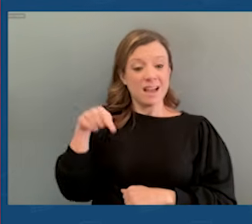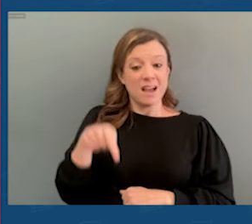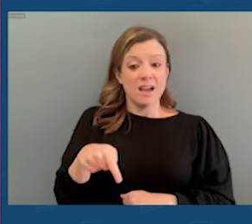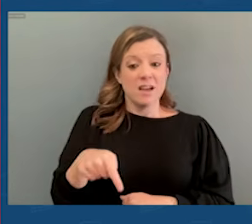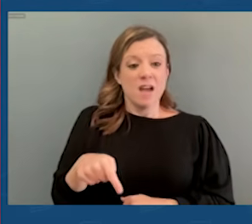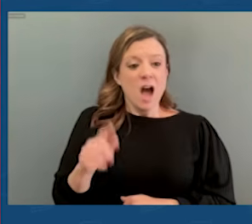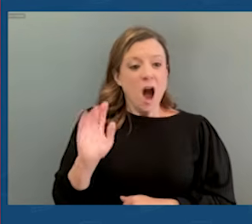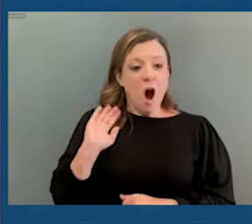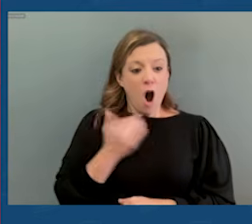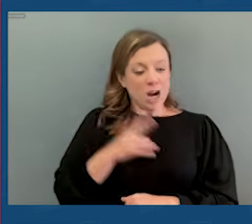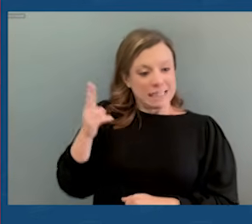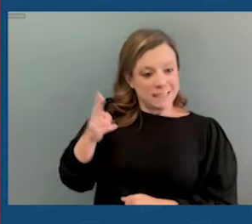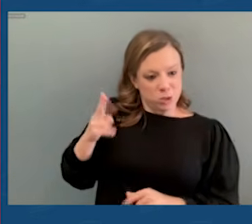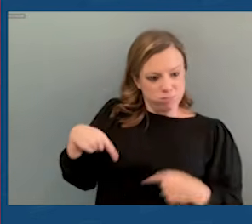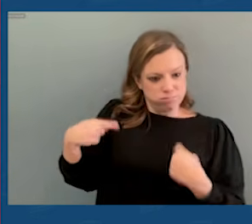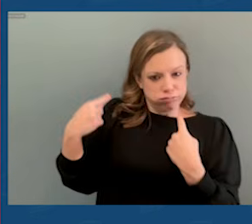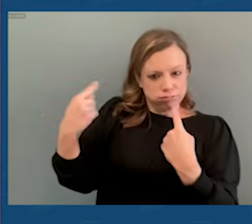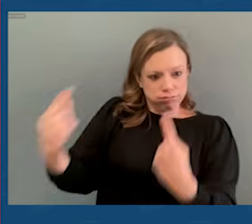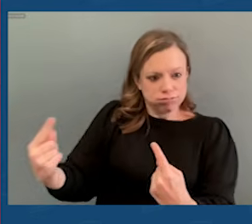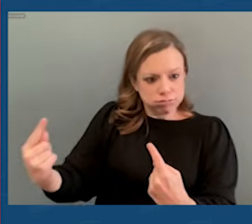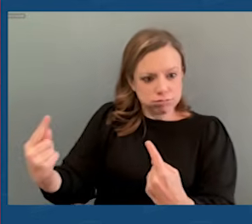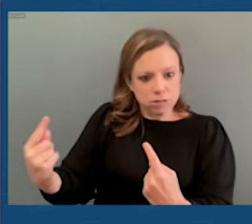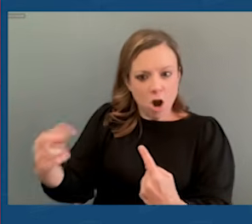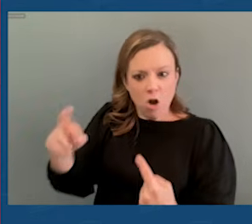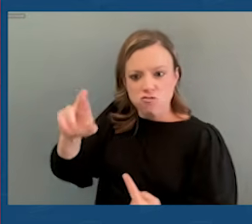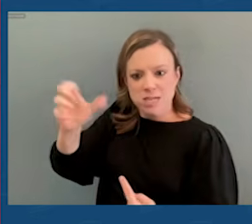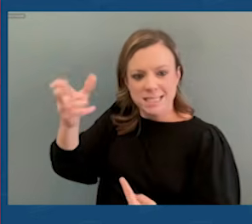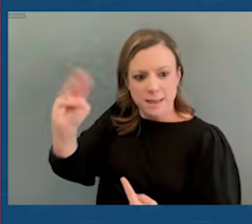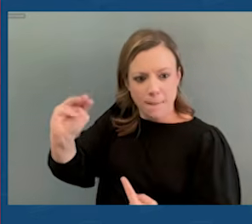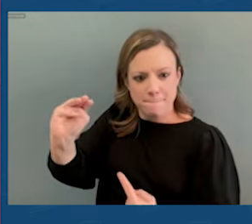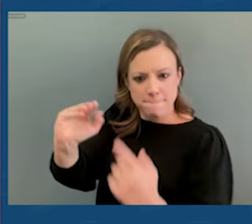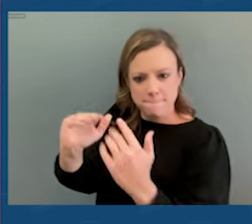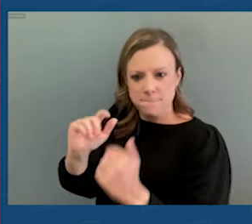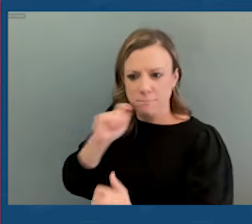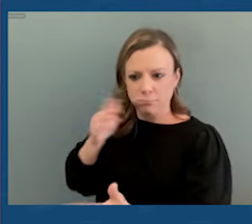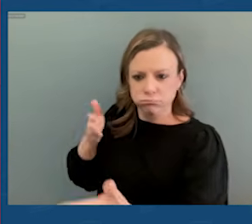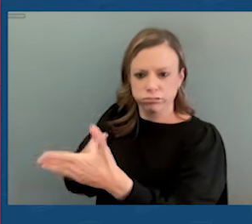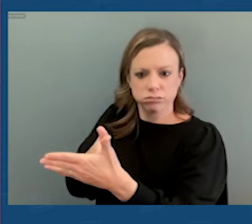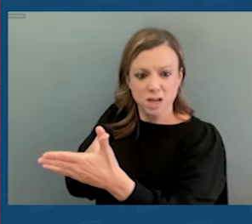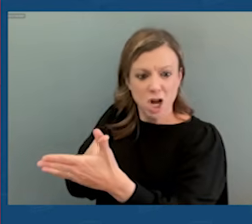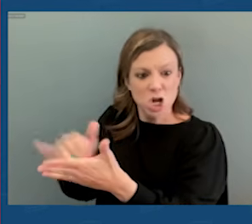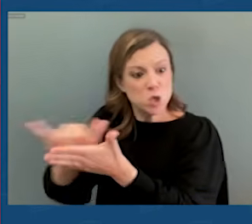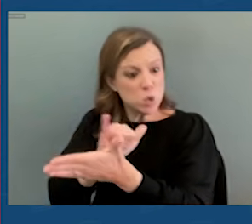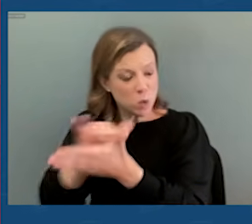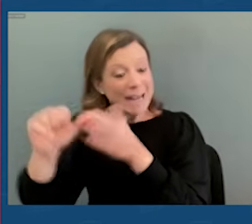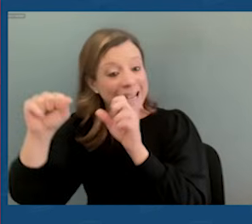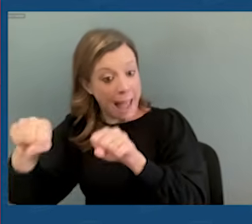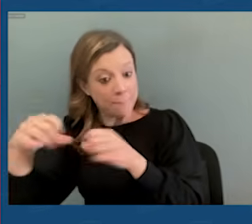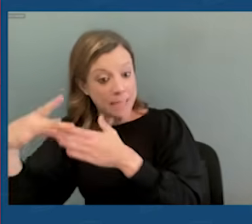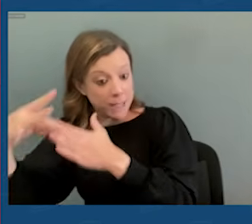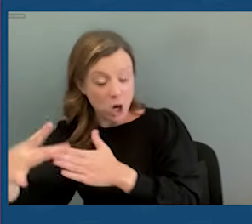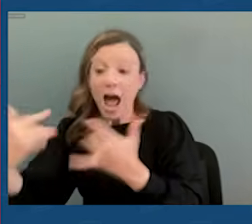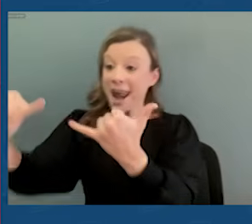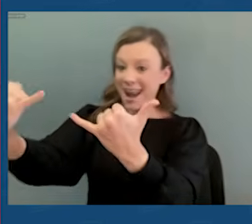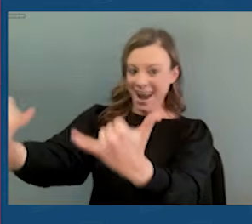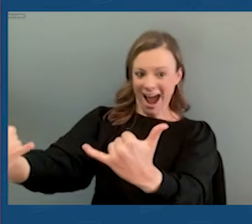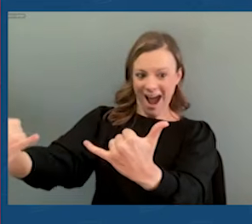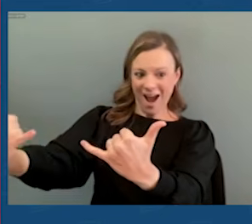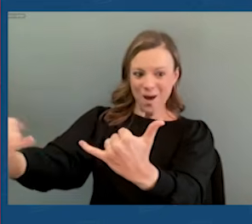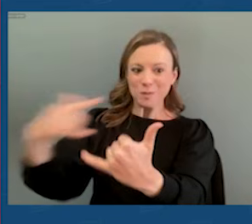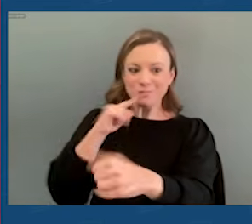systemic racism, New York can be a leader. Actually, I say you are a leader now in the right